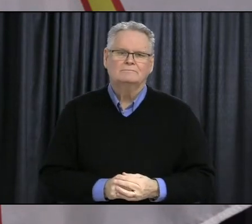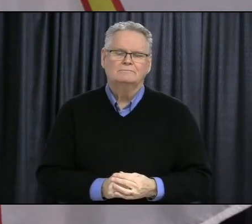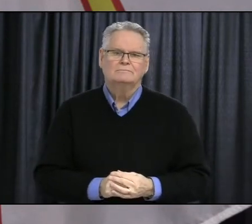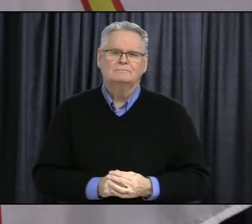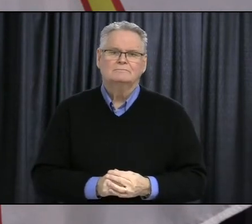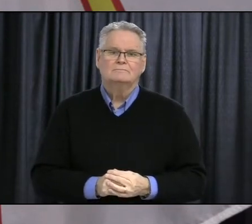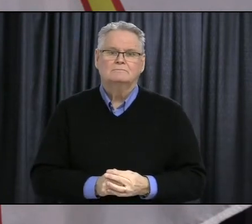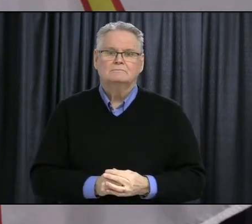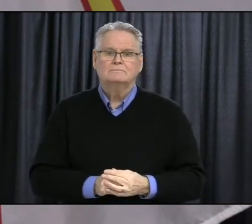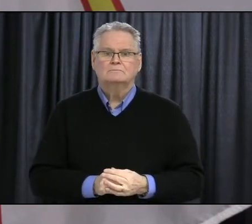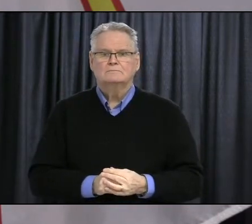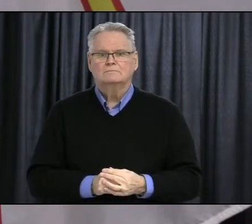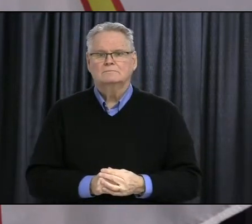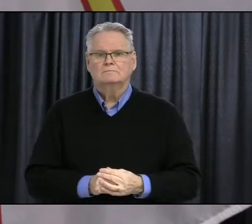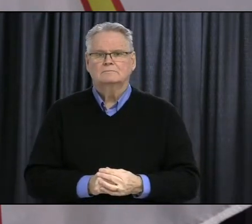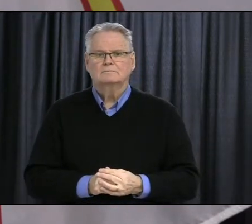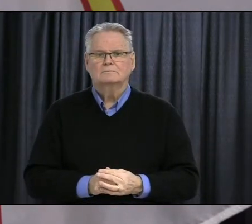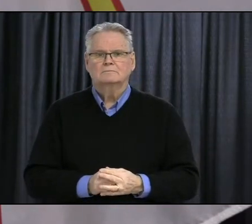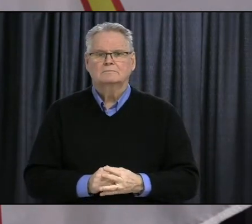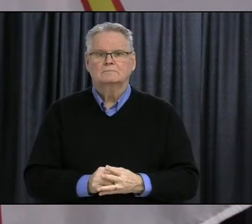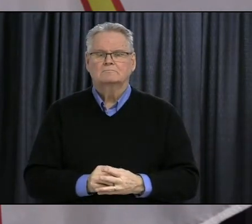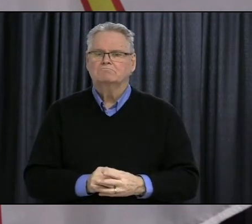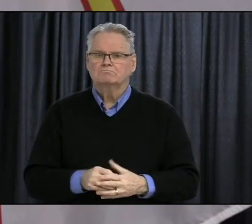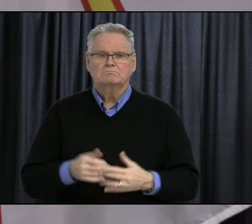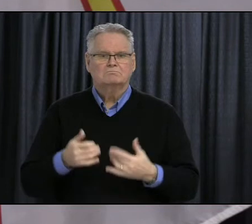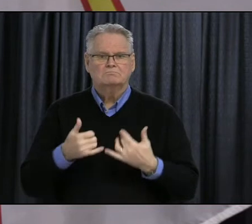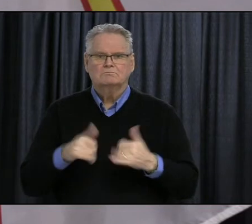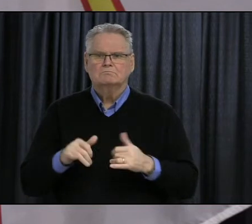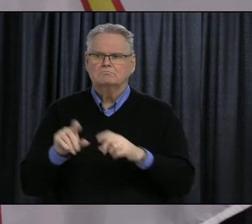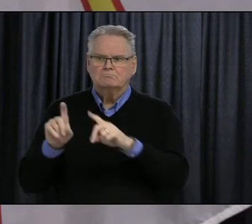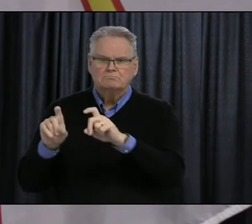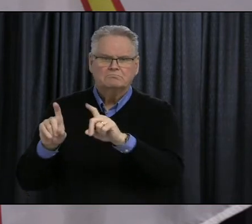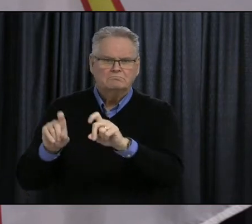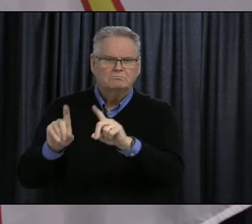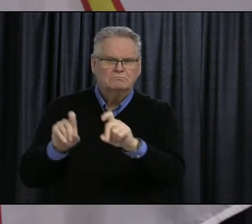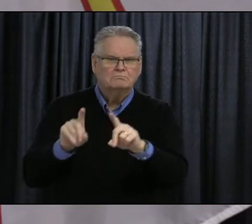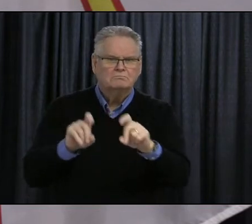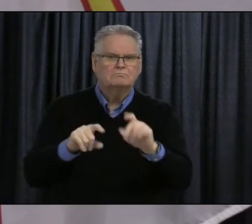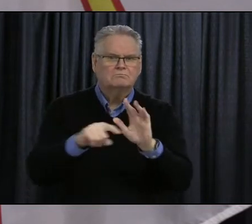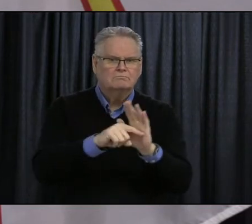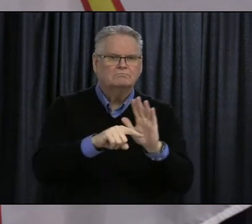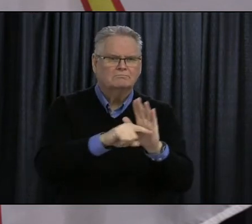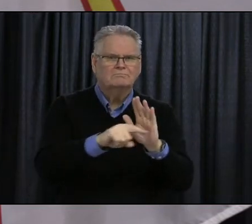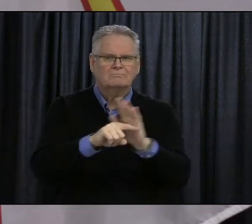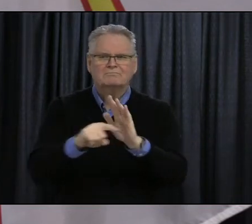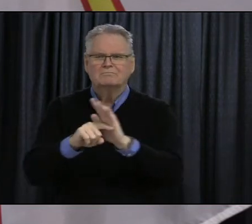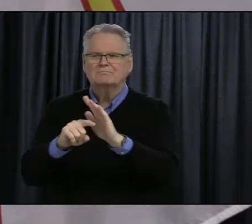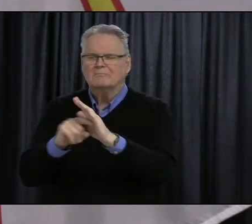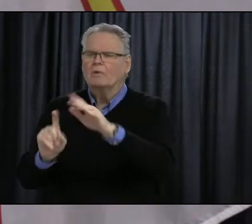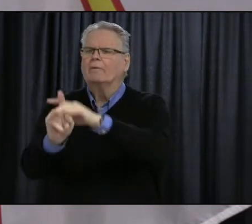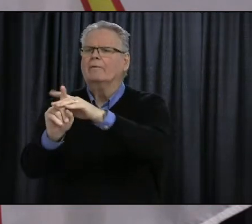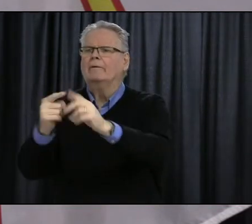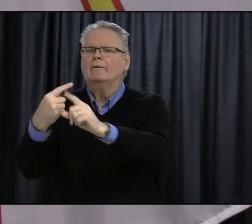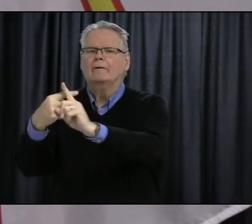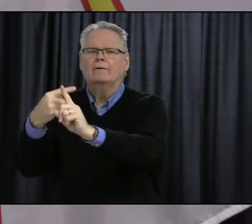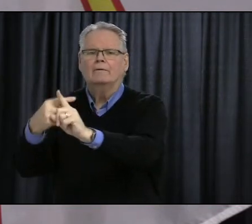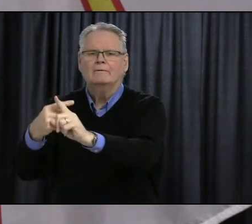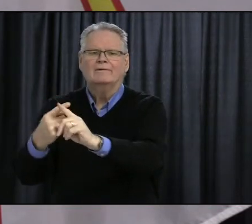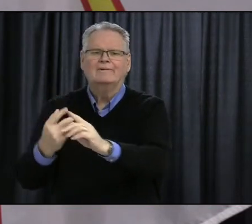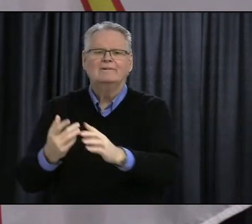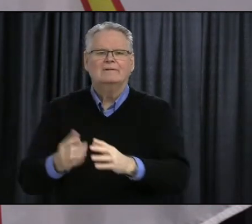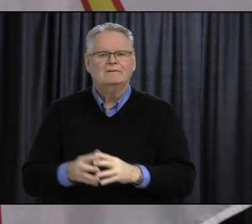can have several tests done and be negative and then suddenly test positive. So we wouldn't necessarily test somebody until they